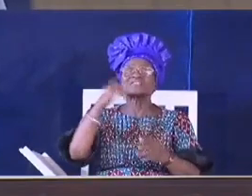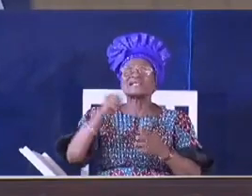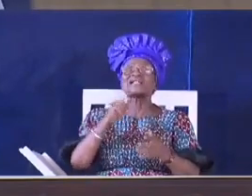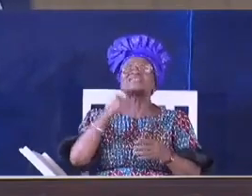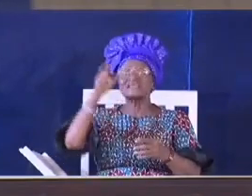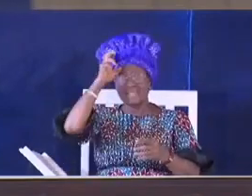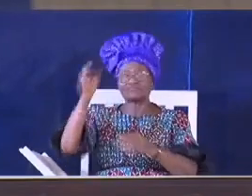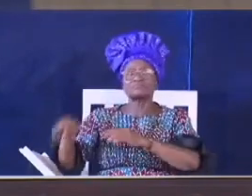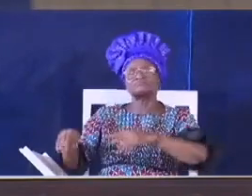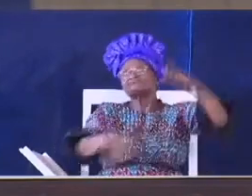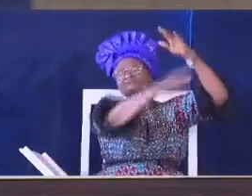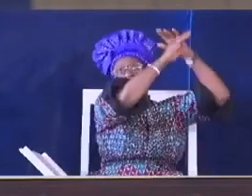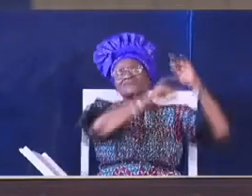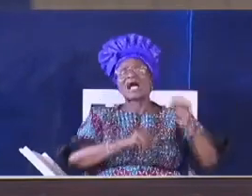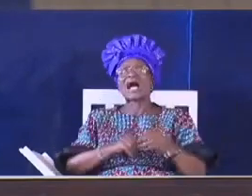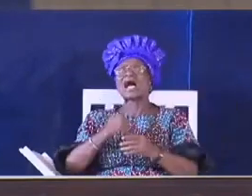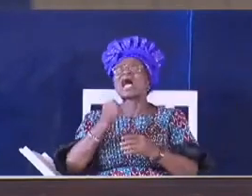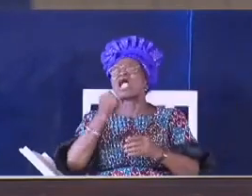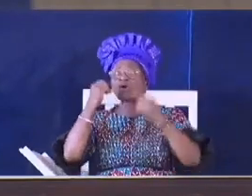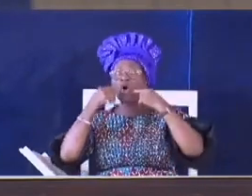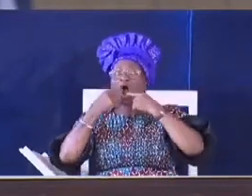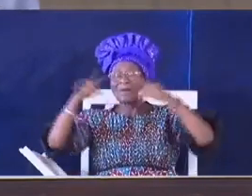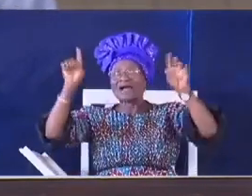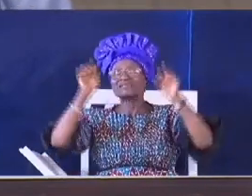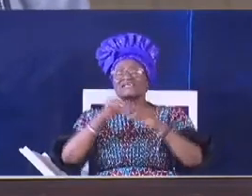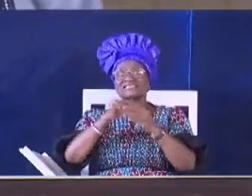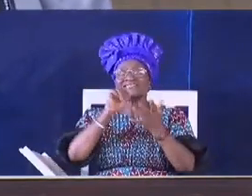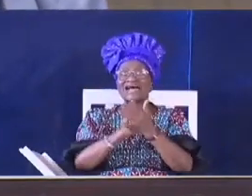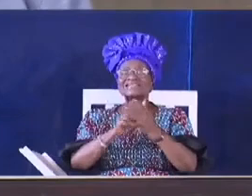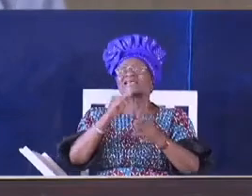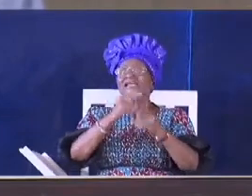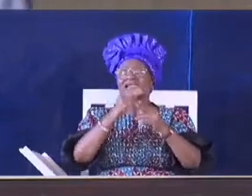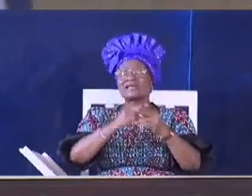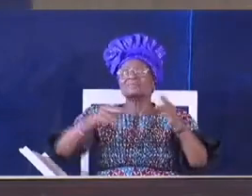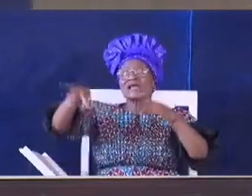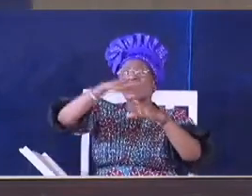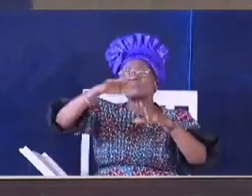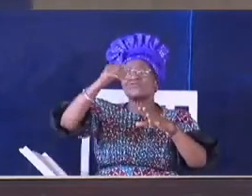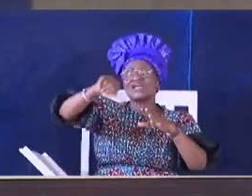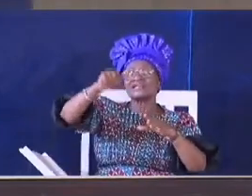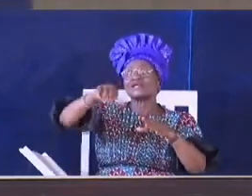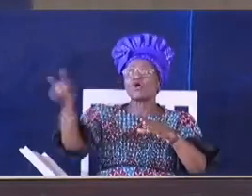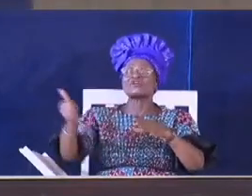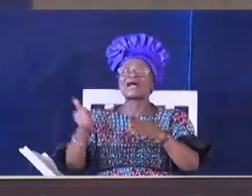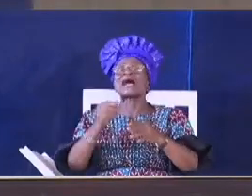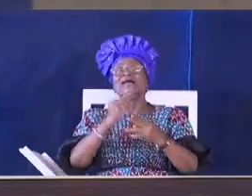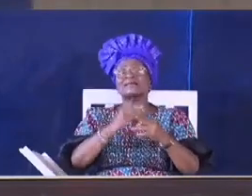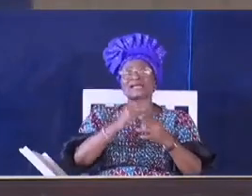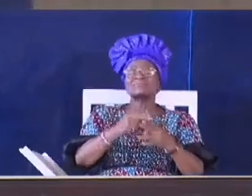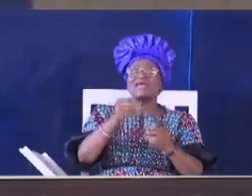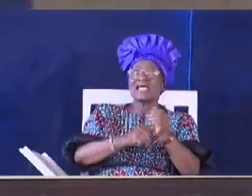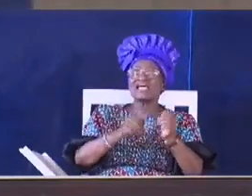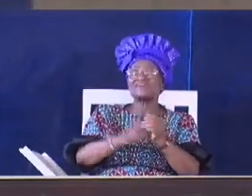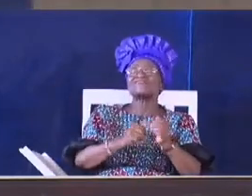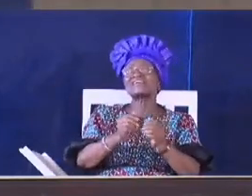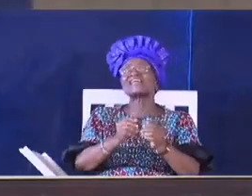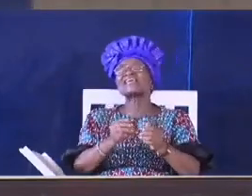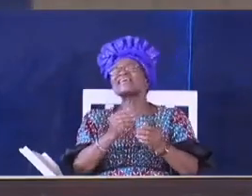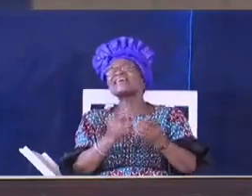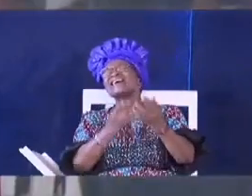I decree in that name that's above every other name, every trace of sorrow in your life will end